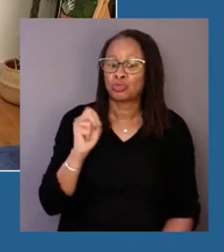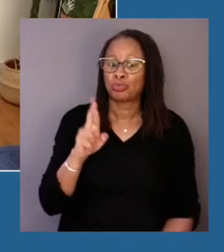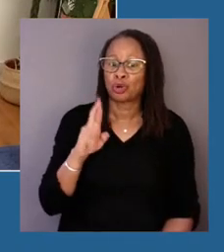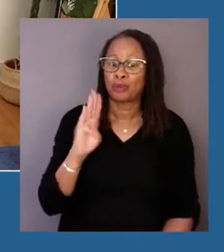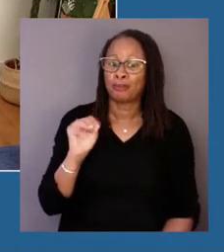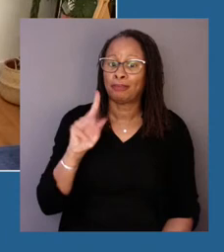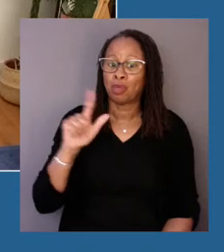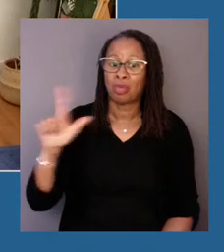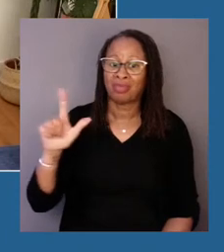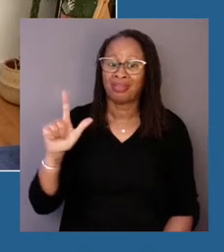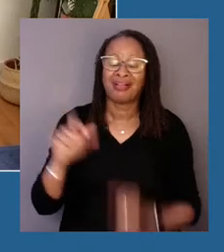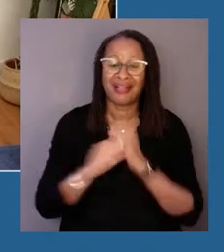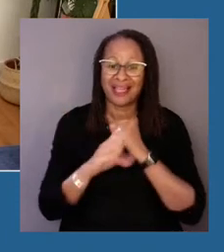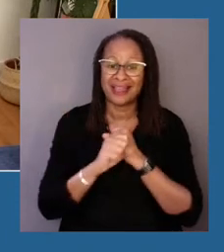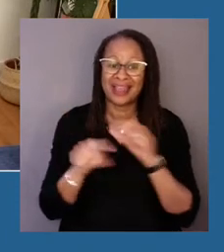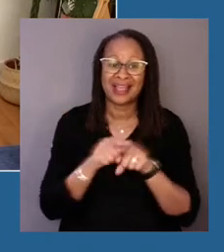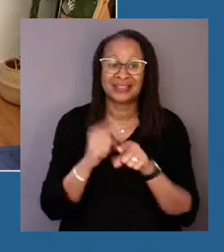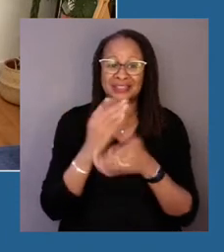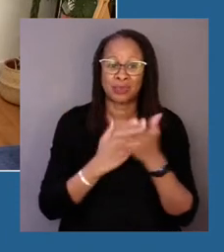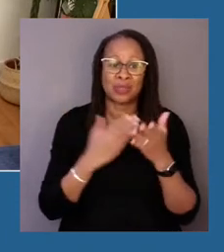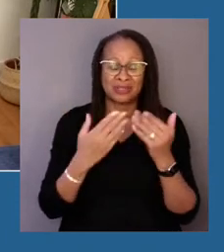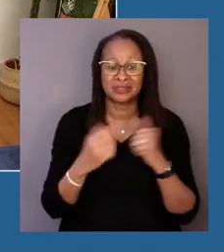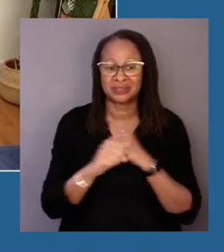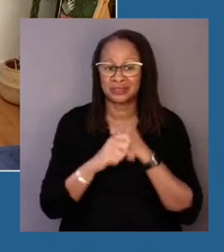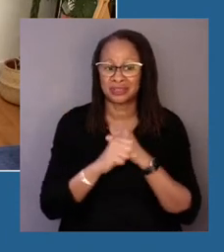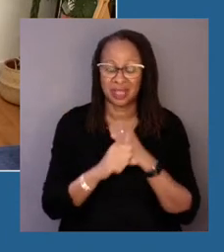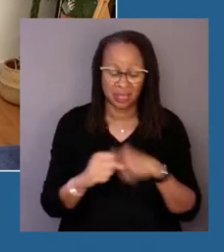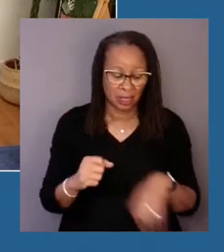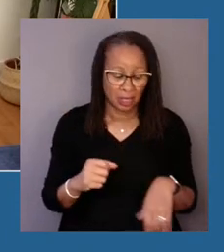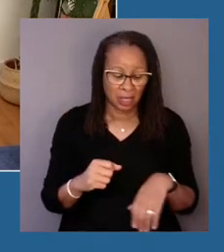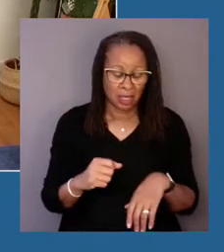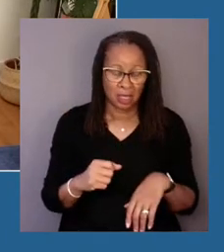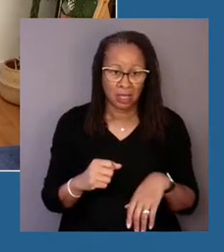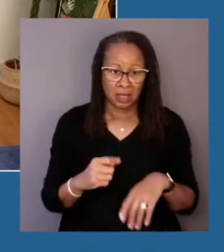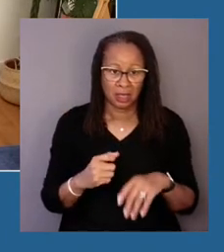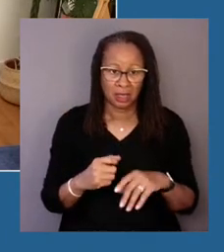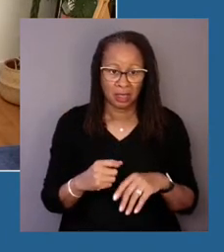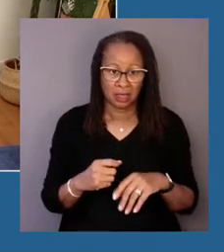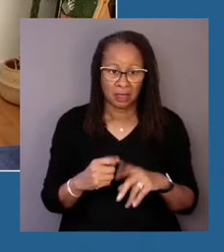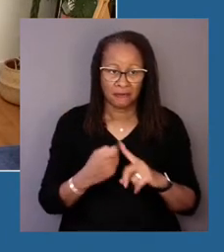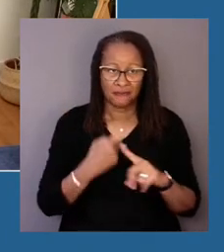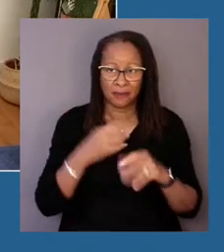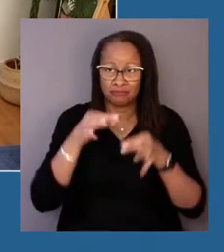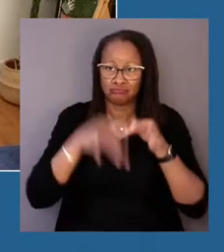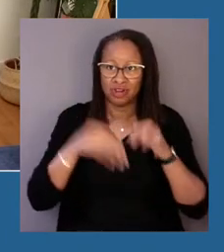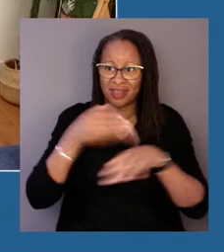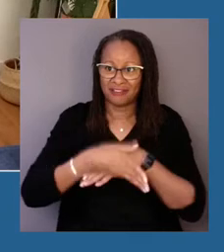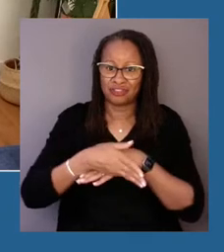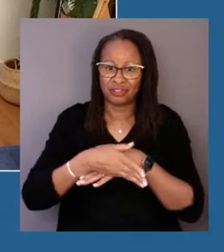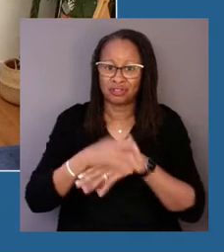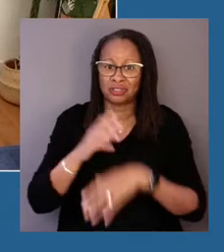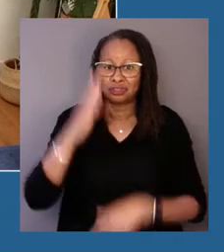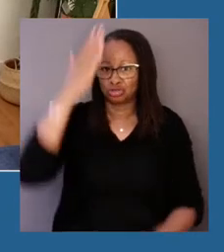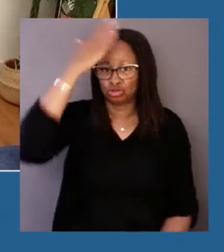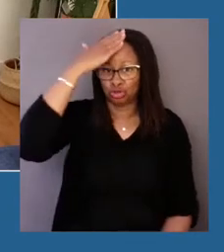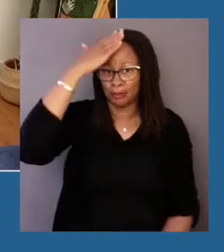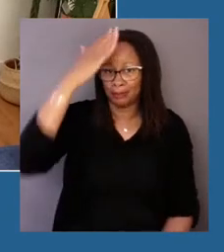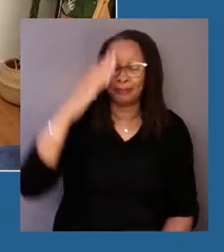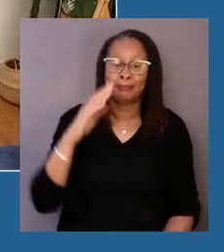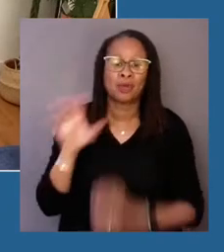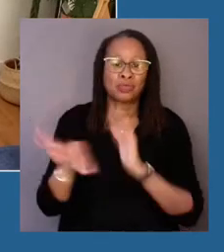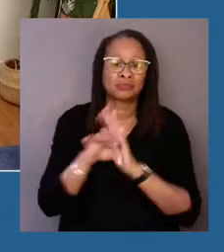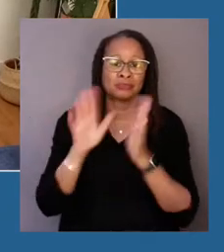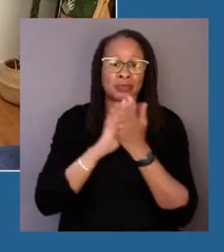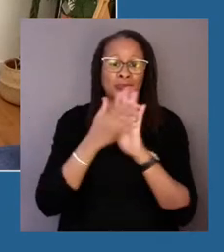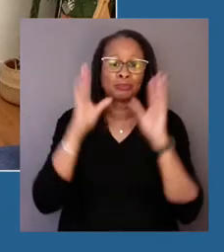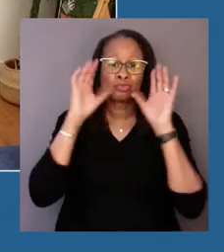the campaign. Super Bowl ad from, I want to say right after Trump was elected, and it makes you